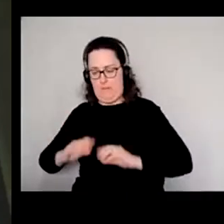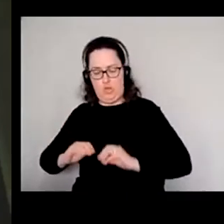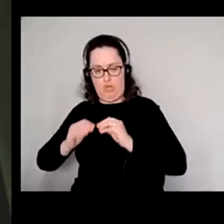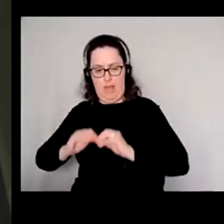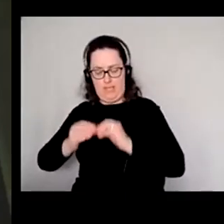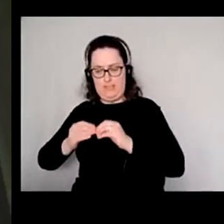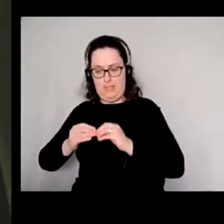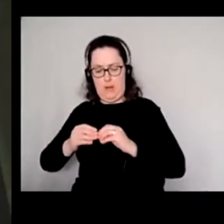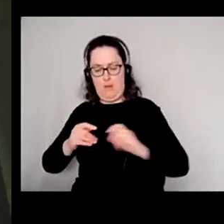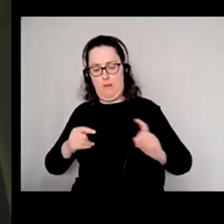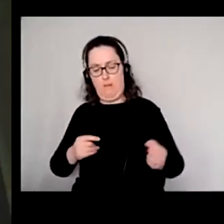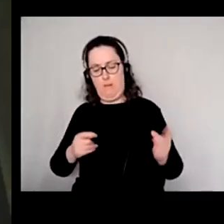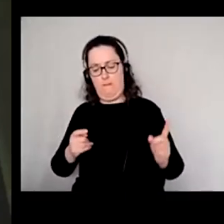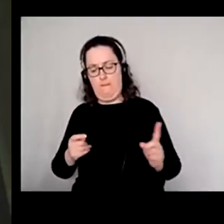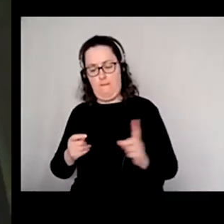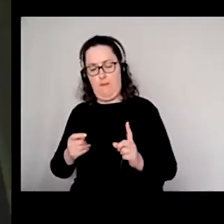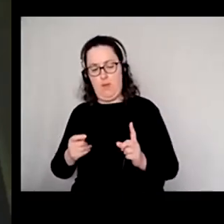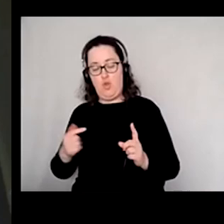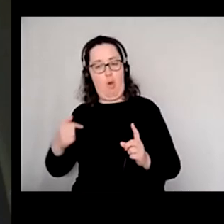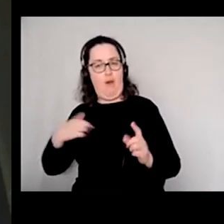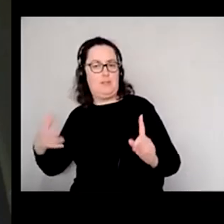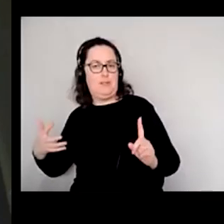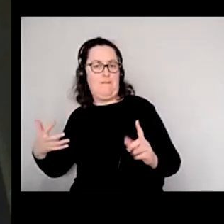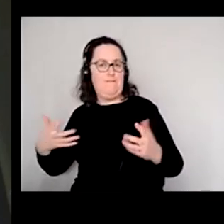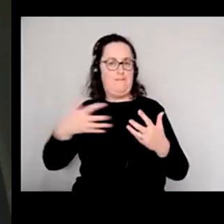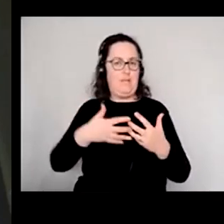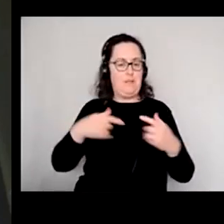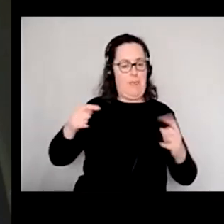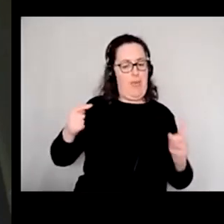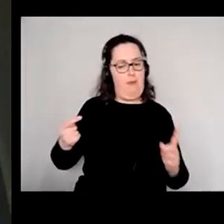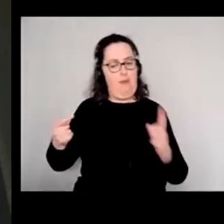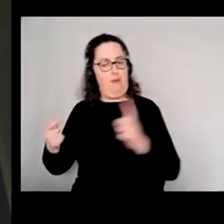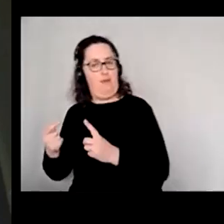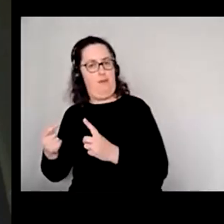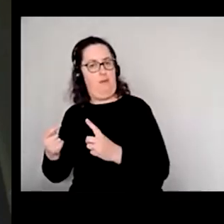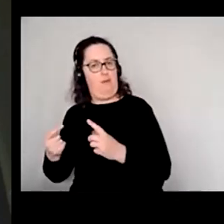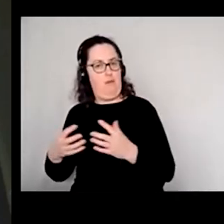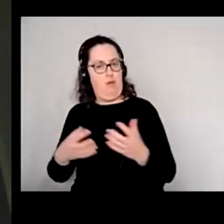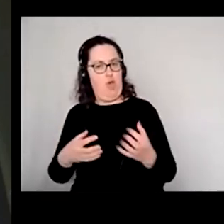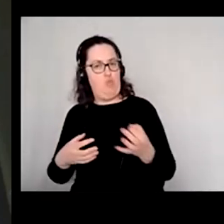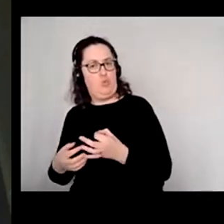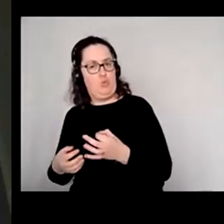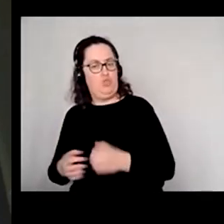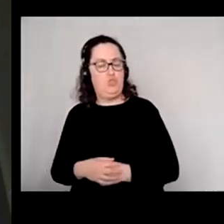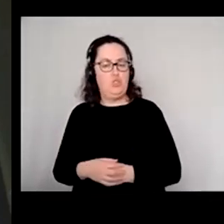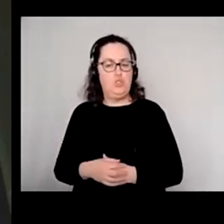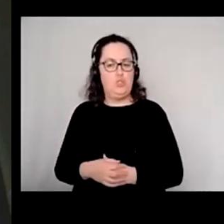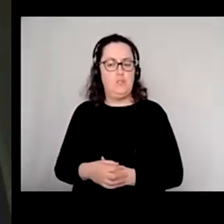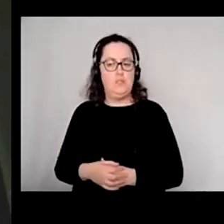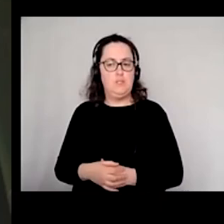people coming to us as opposed to fitting in the other way around. So I think that's quite important. And the other thing is